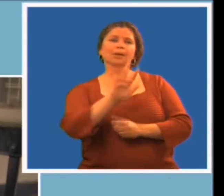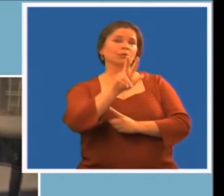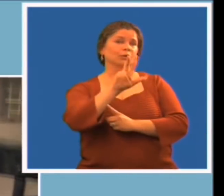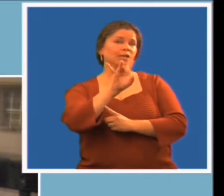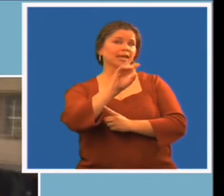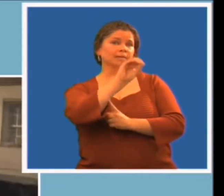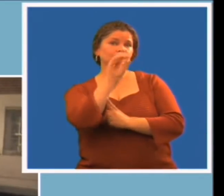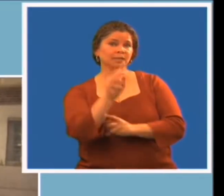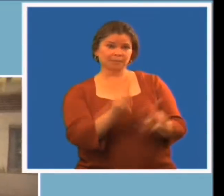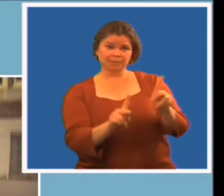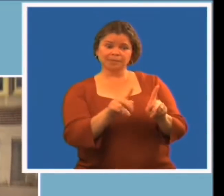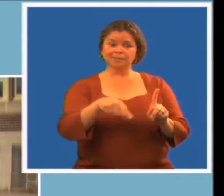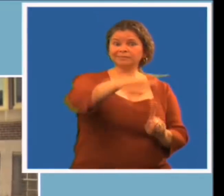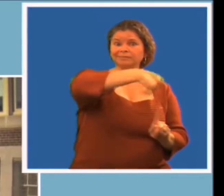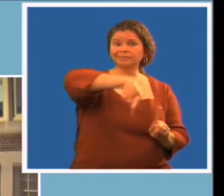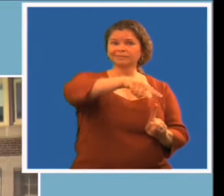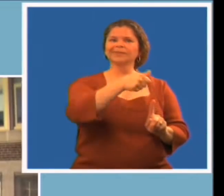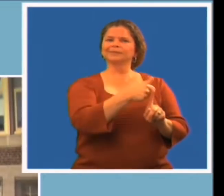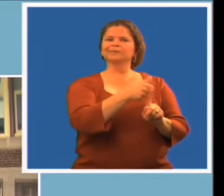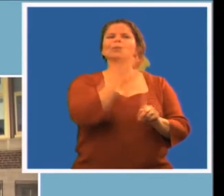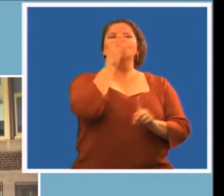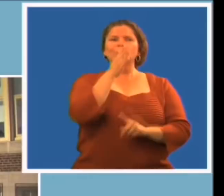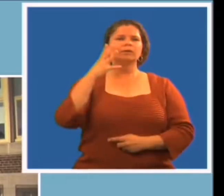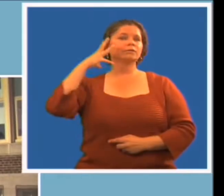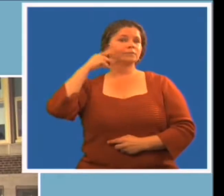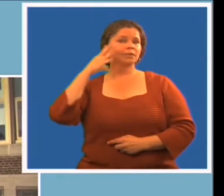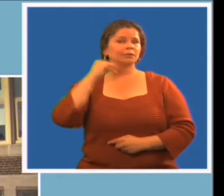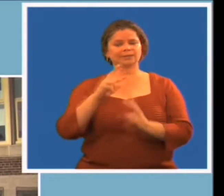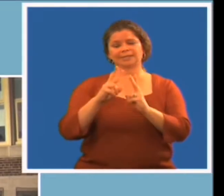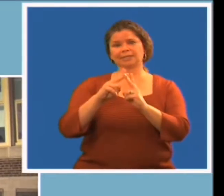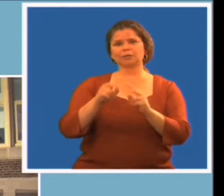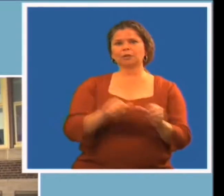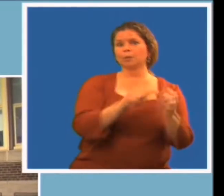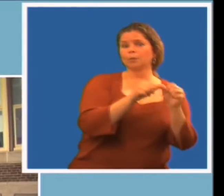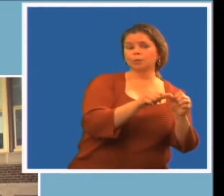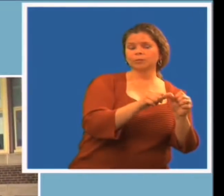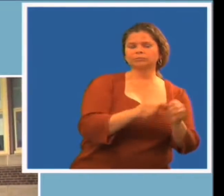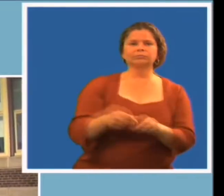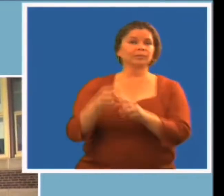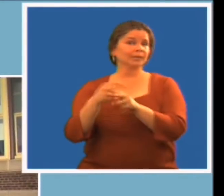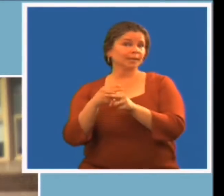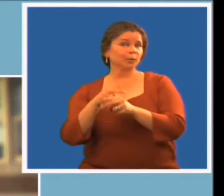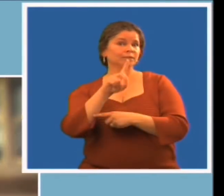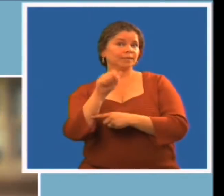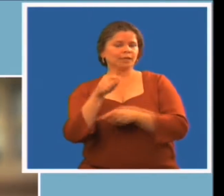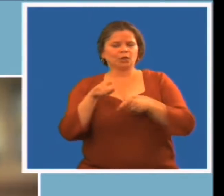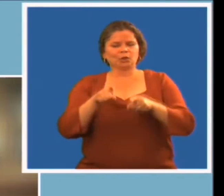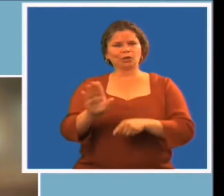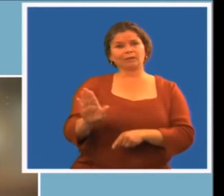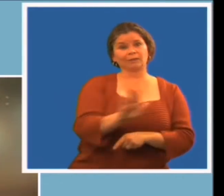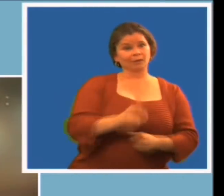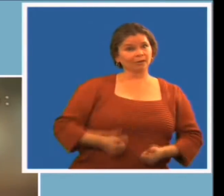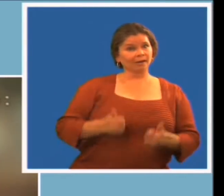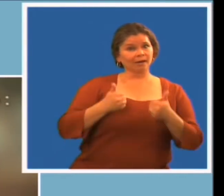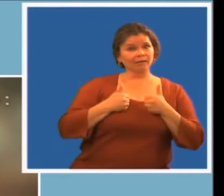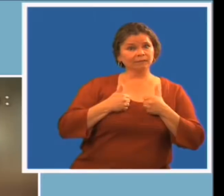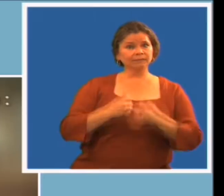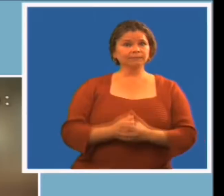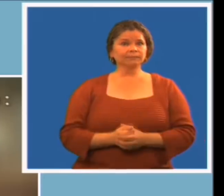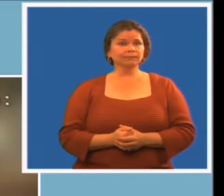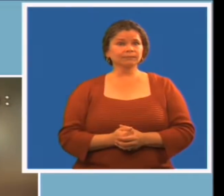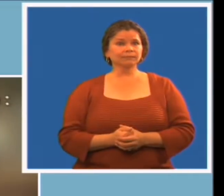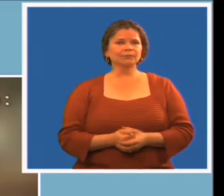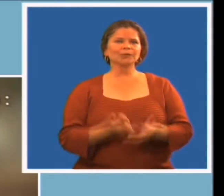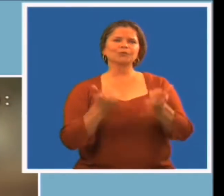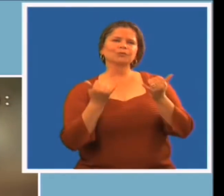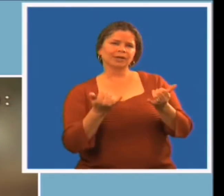38% of people will experience either a permanent or a temporary disability over the course of their lives. Right now, 53%